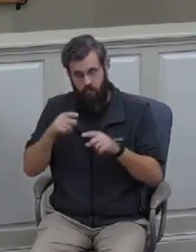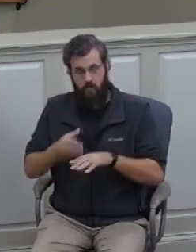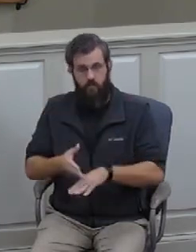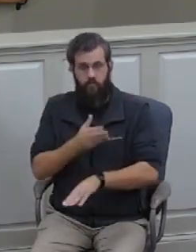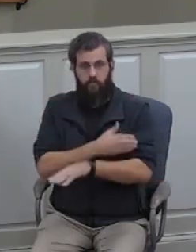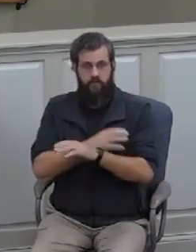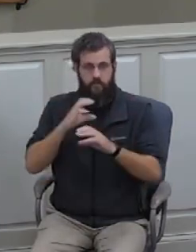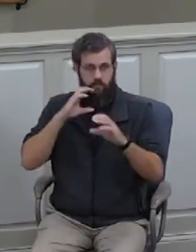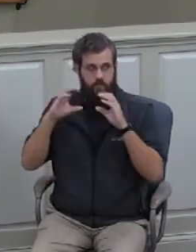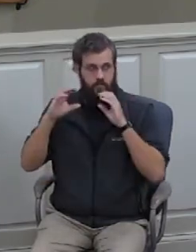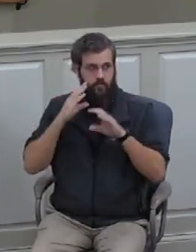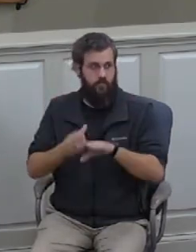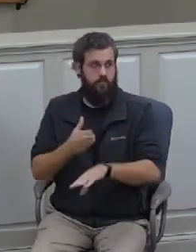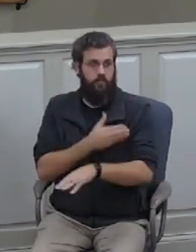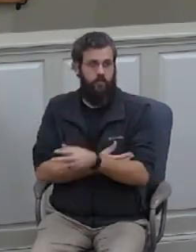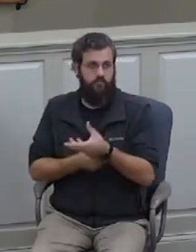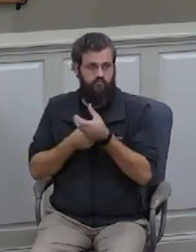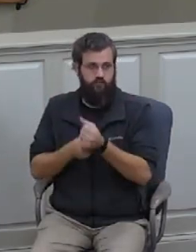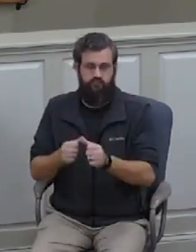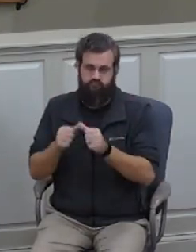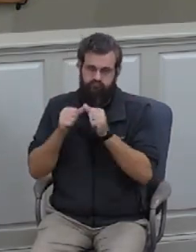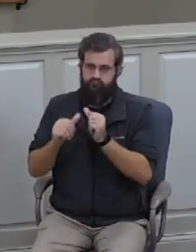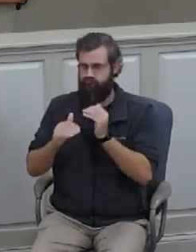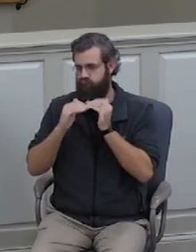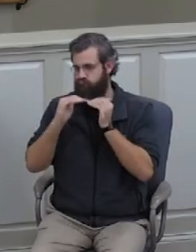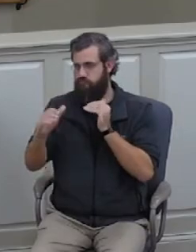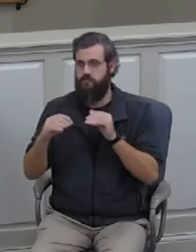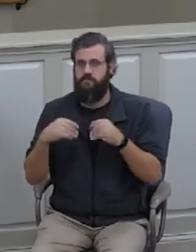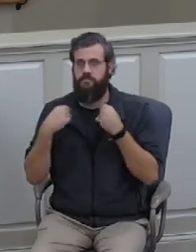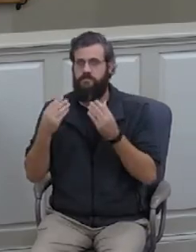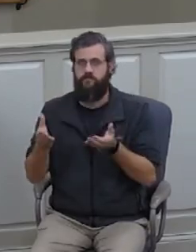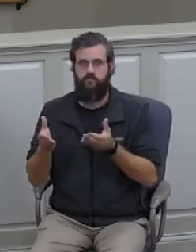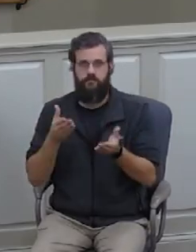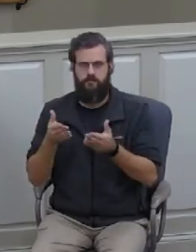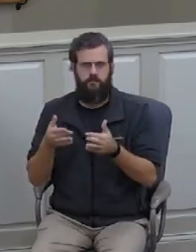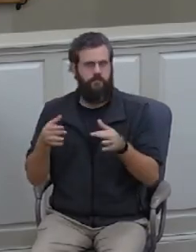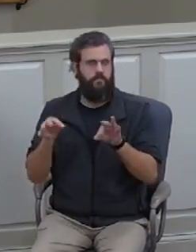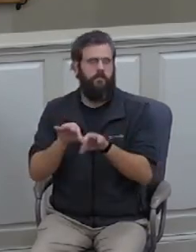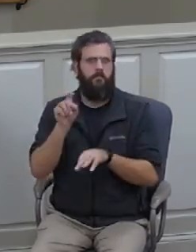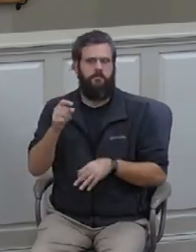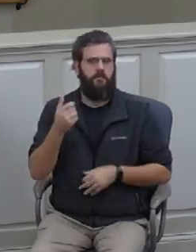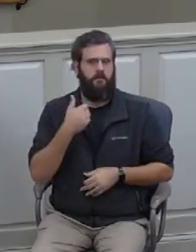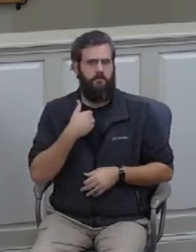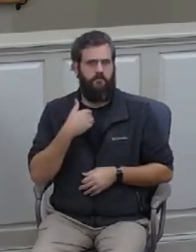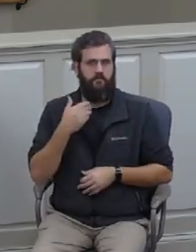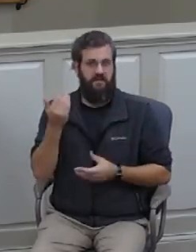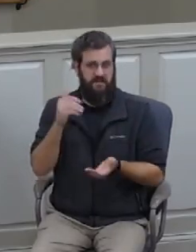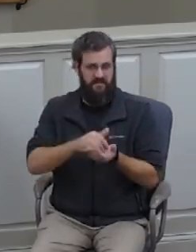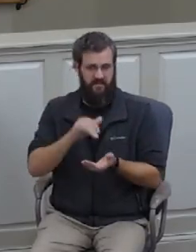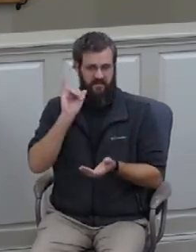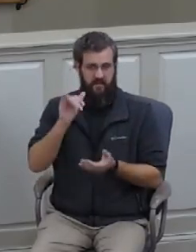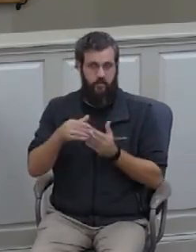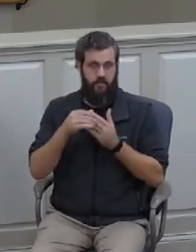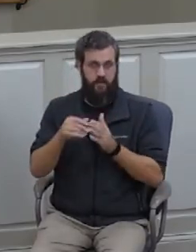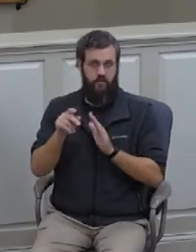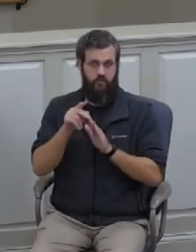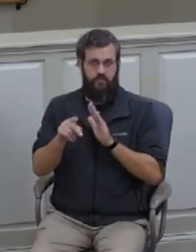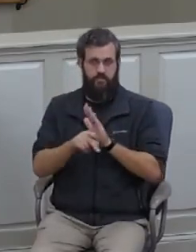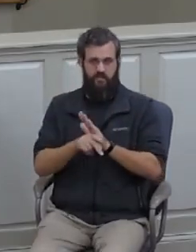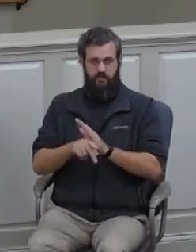trust and stability in a delivery of an essential service. And again, that was our guiding principle in the development of this